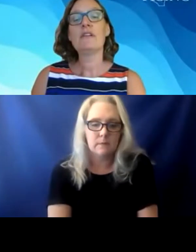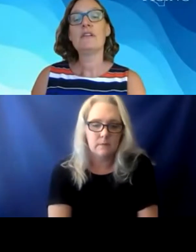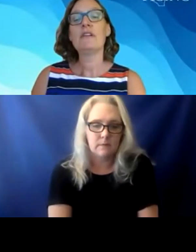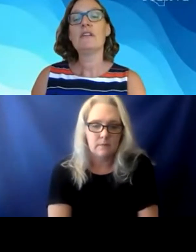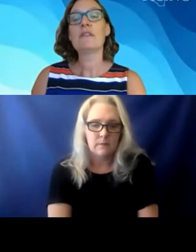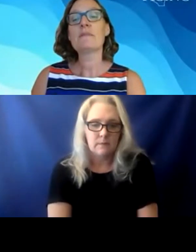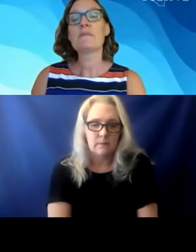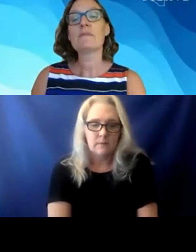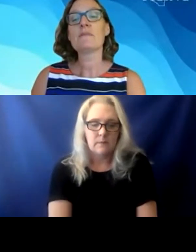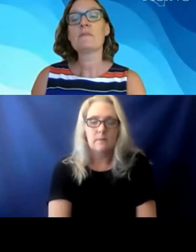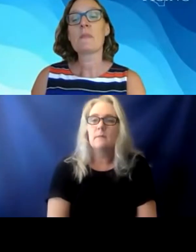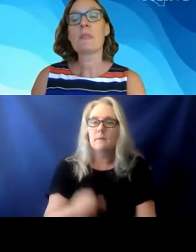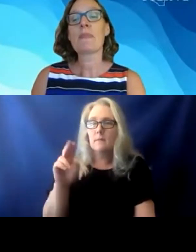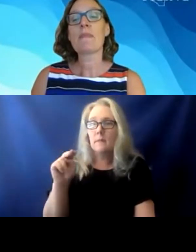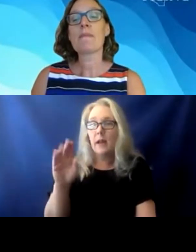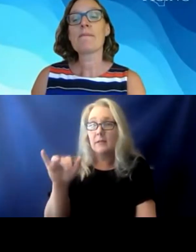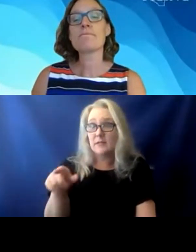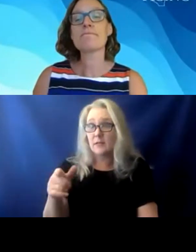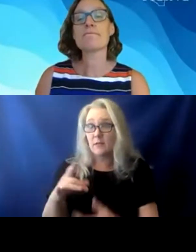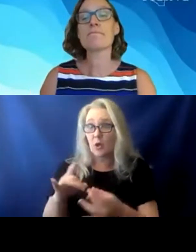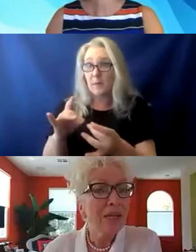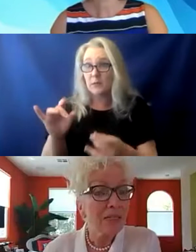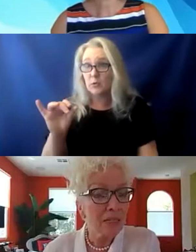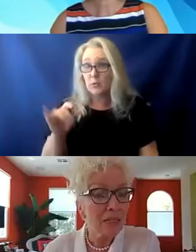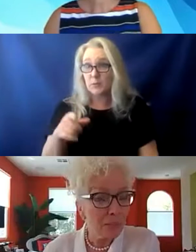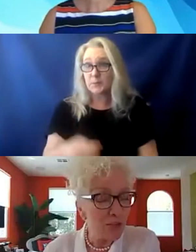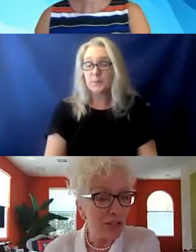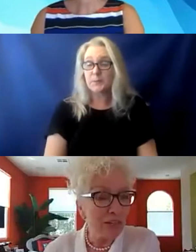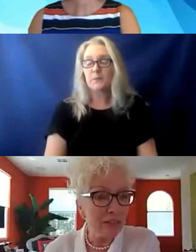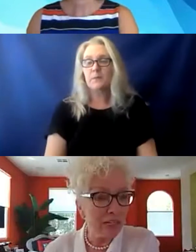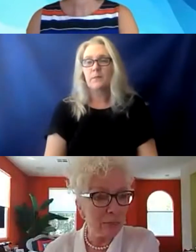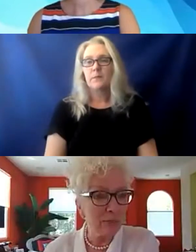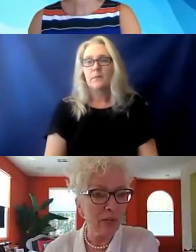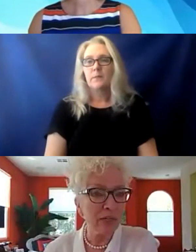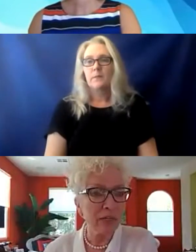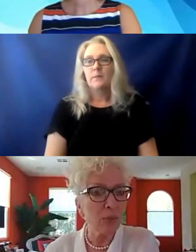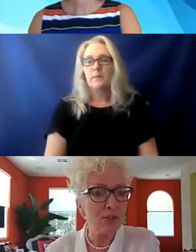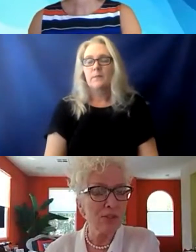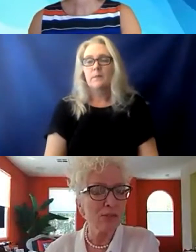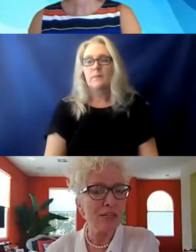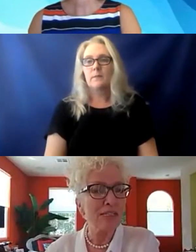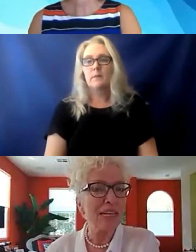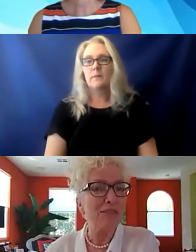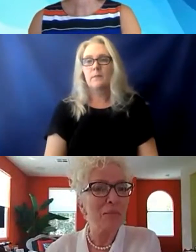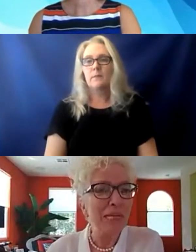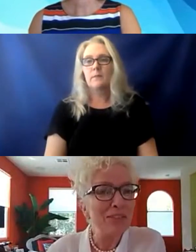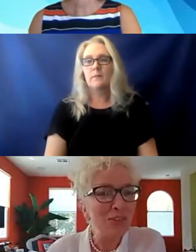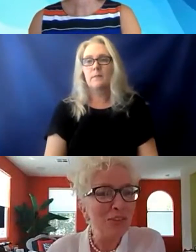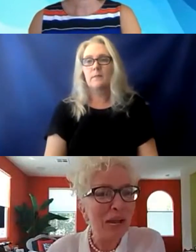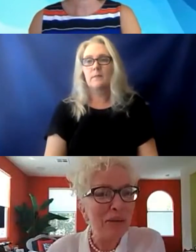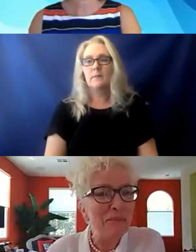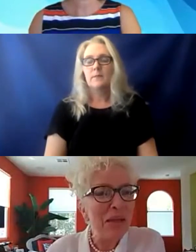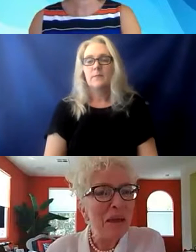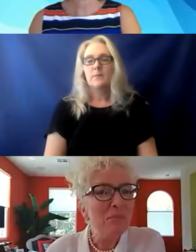Looks like Nancy has a comment as well. Yes, appreciating Kim inviting questions for us that haven't been